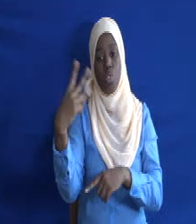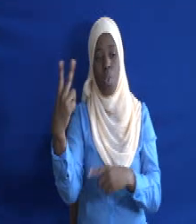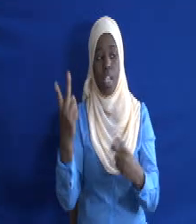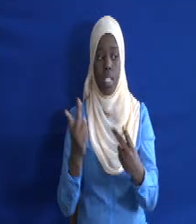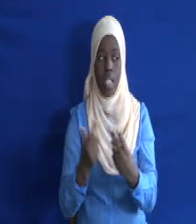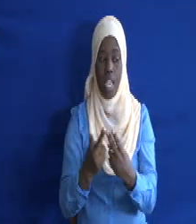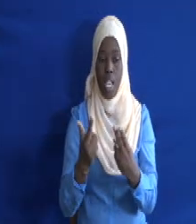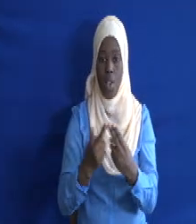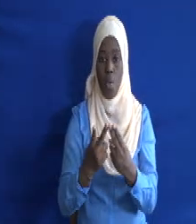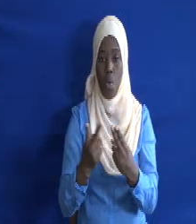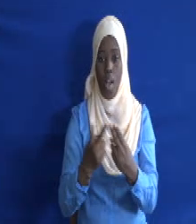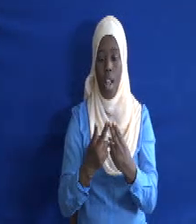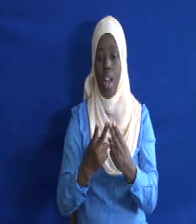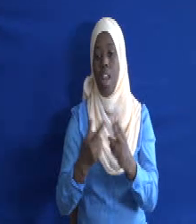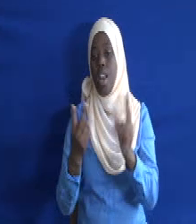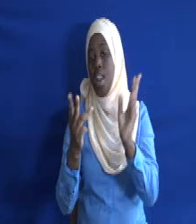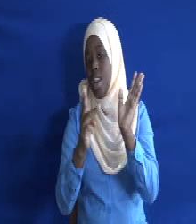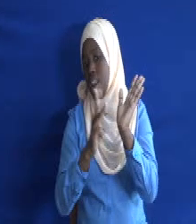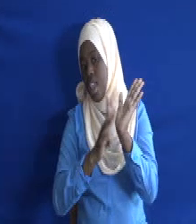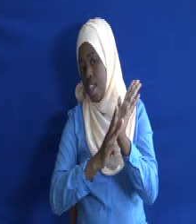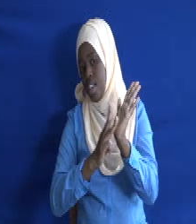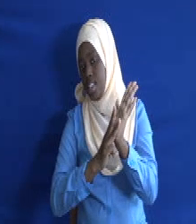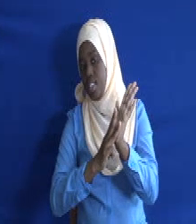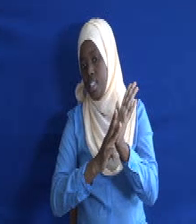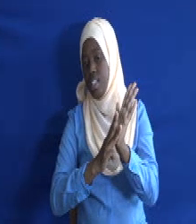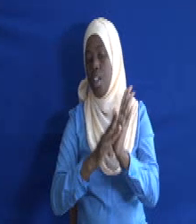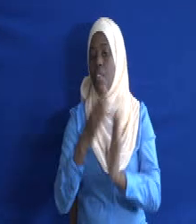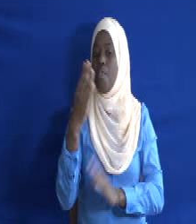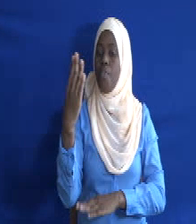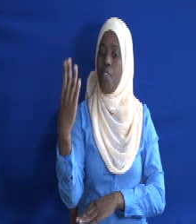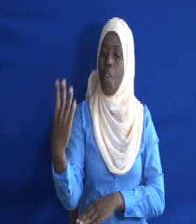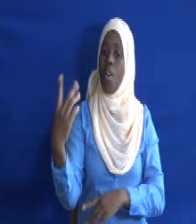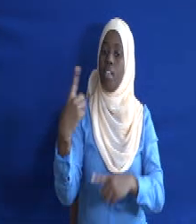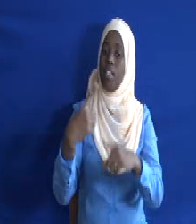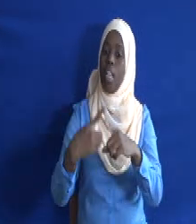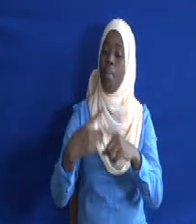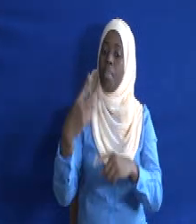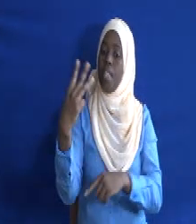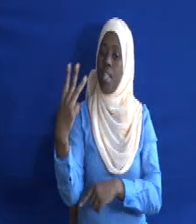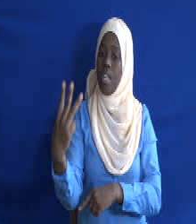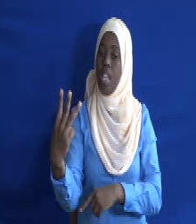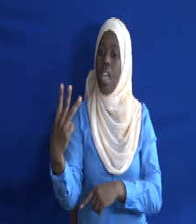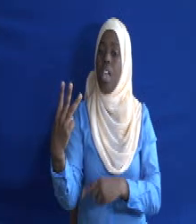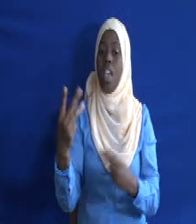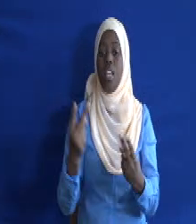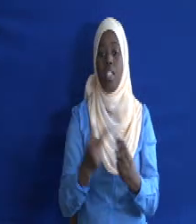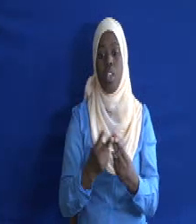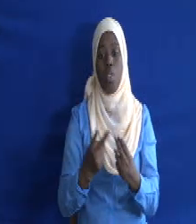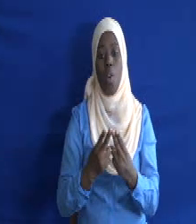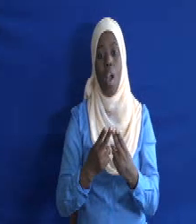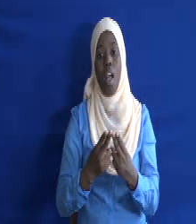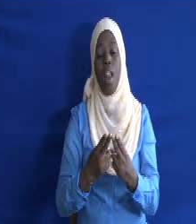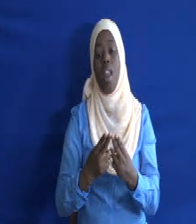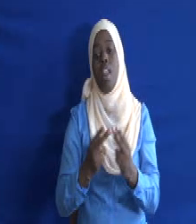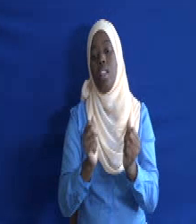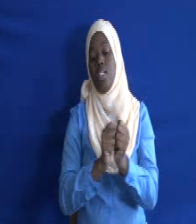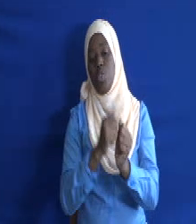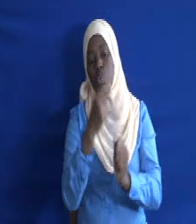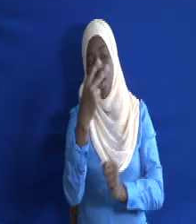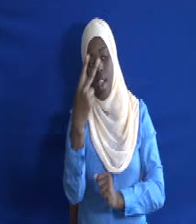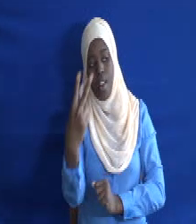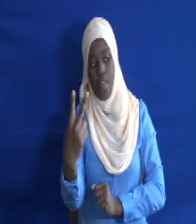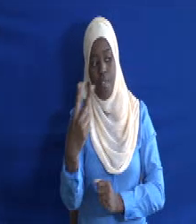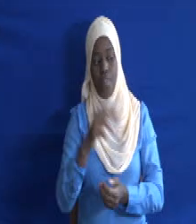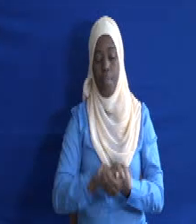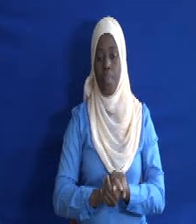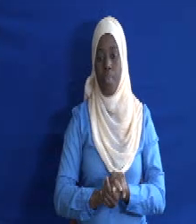Then 12. Good. Then 16. And so on. Very